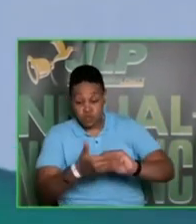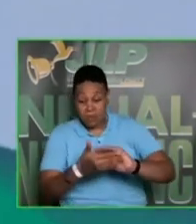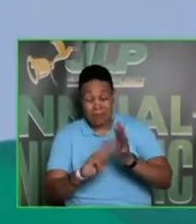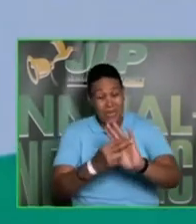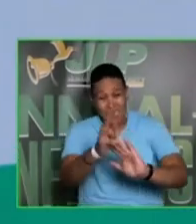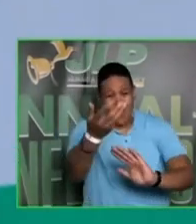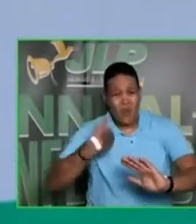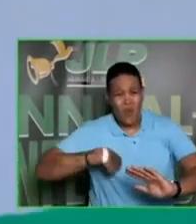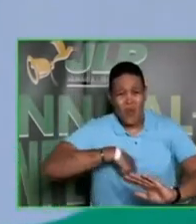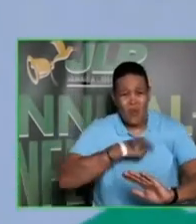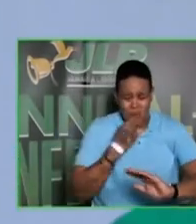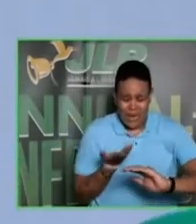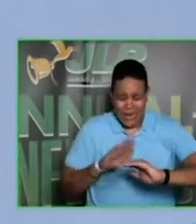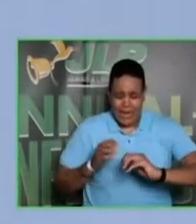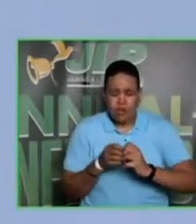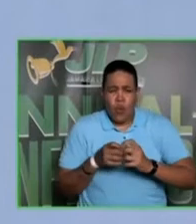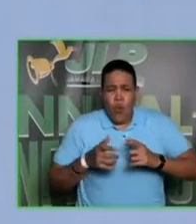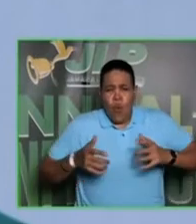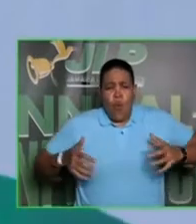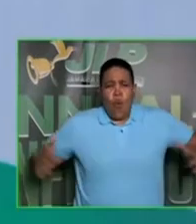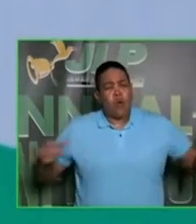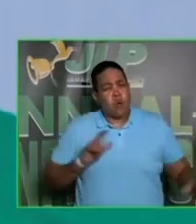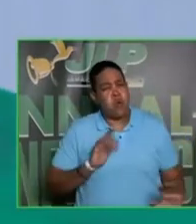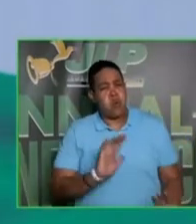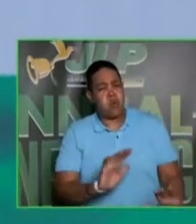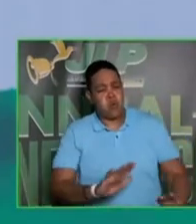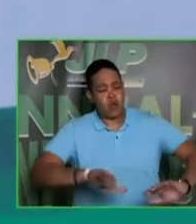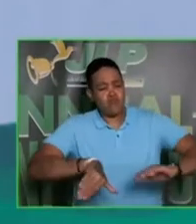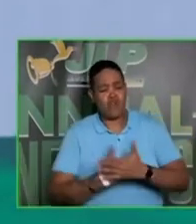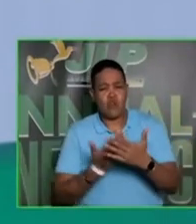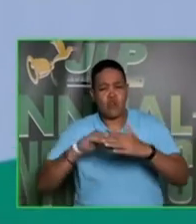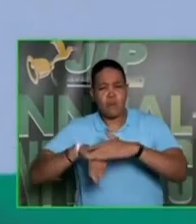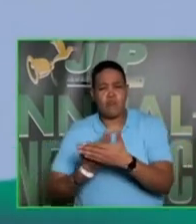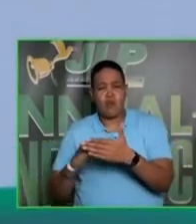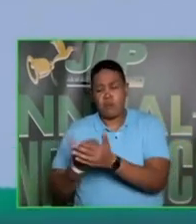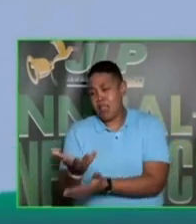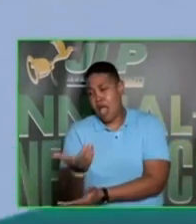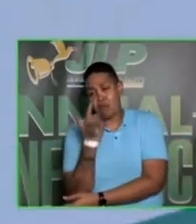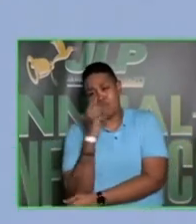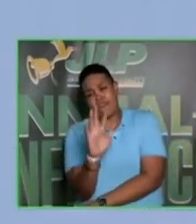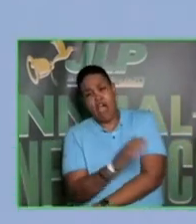we are increasing significantly renewables on our grid.